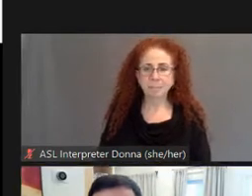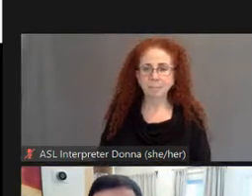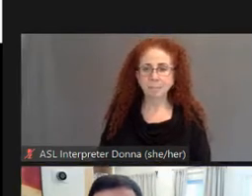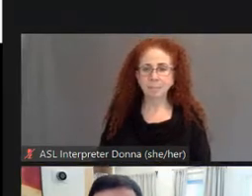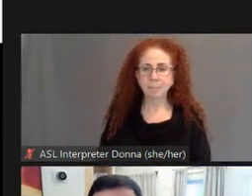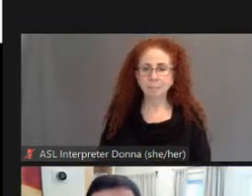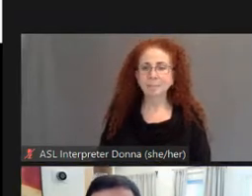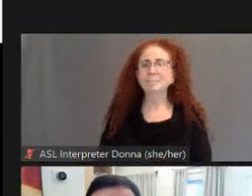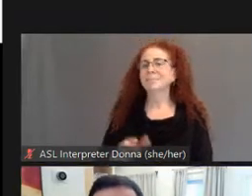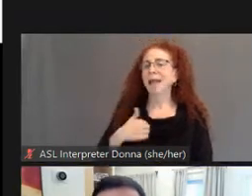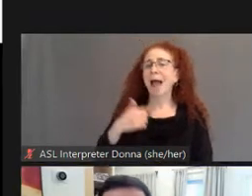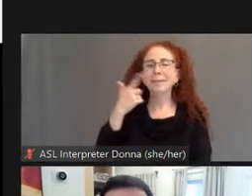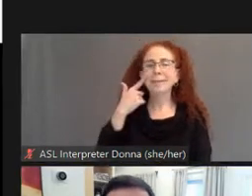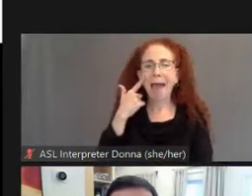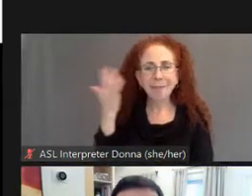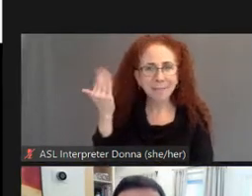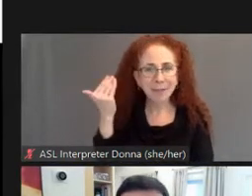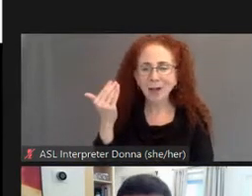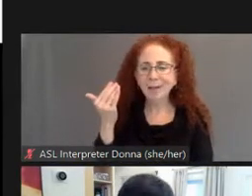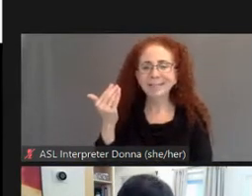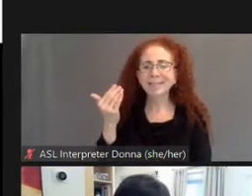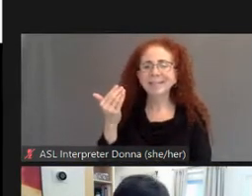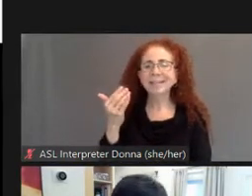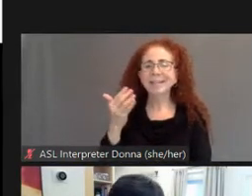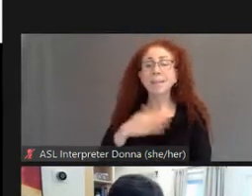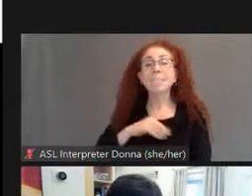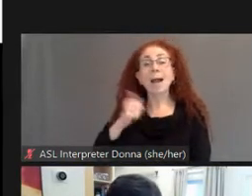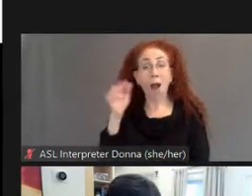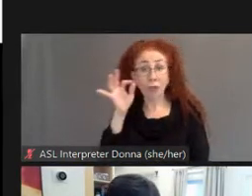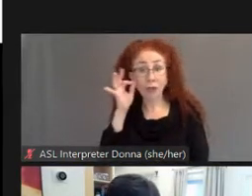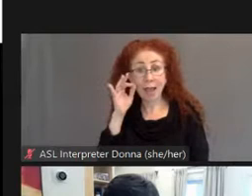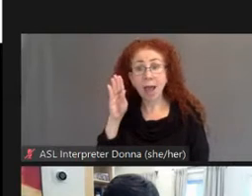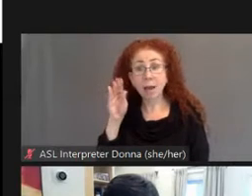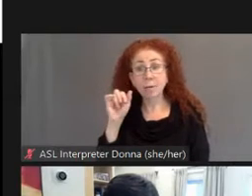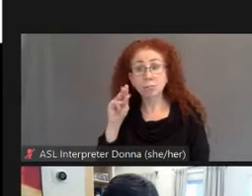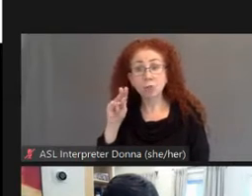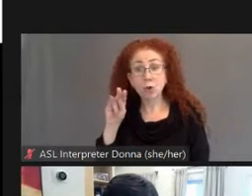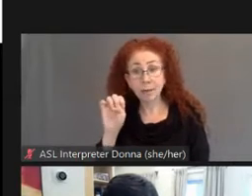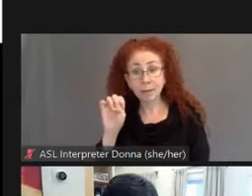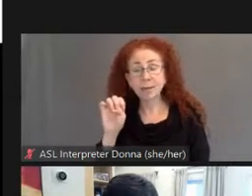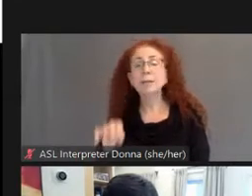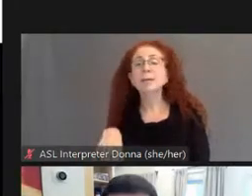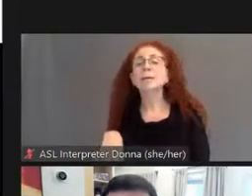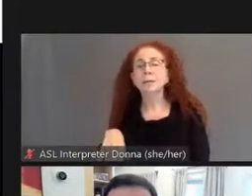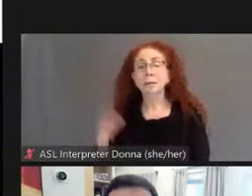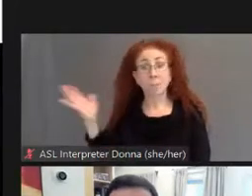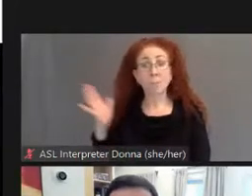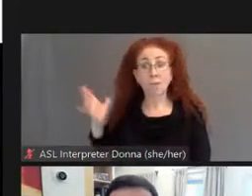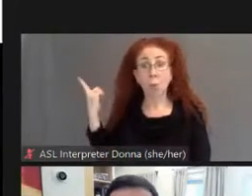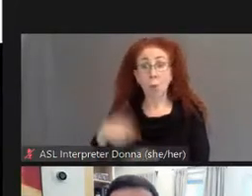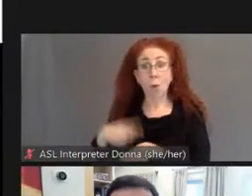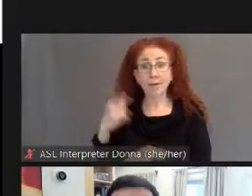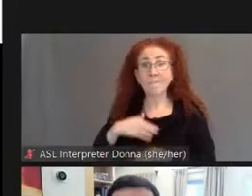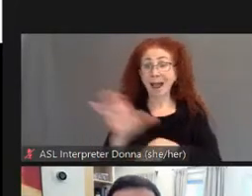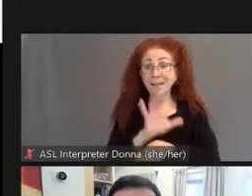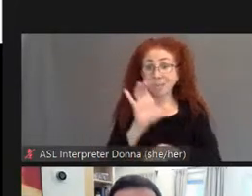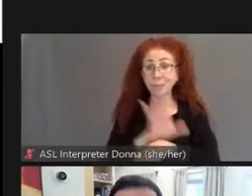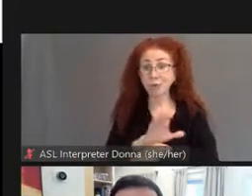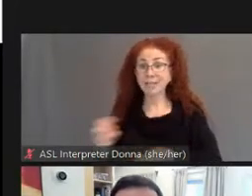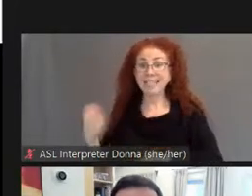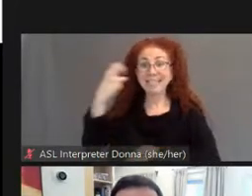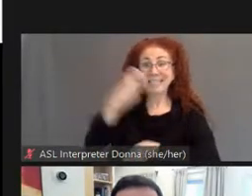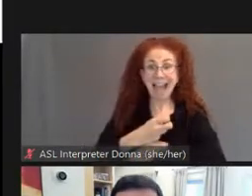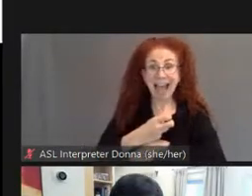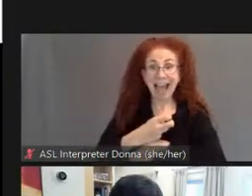I only laugh because my other cat, Bernie, once sat on my computer and deleted an hour's worth of recording.